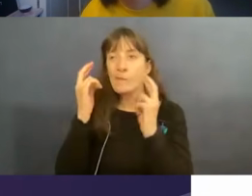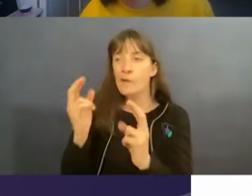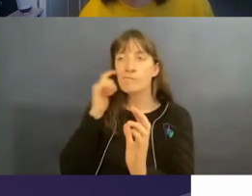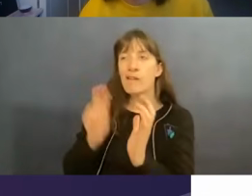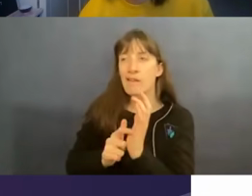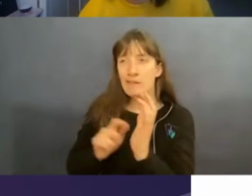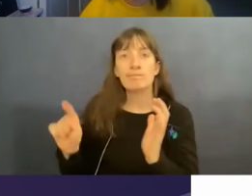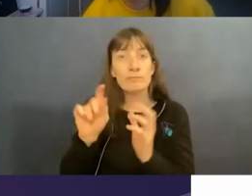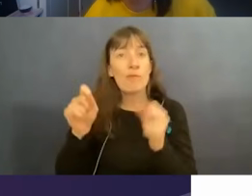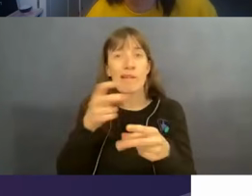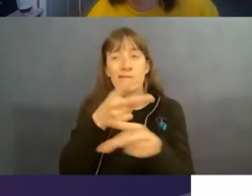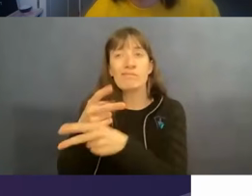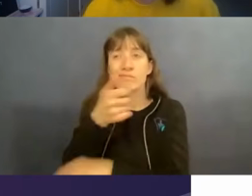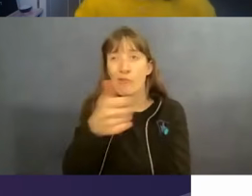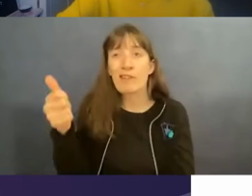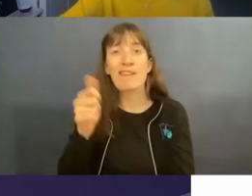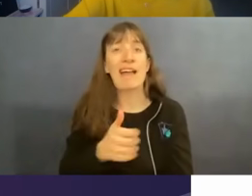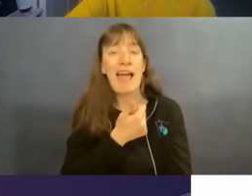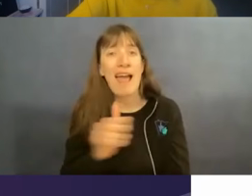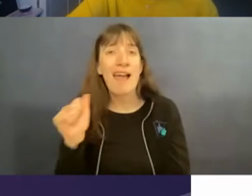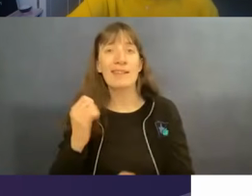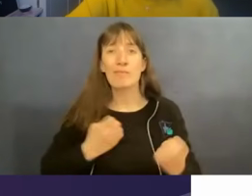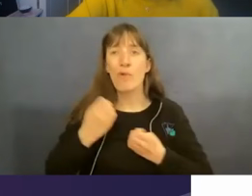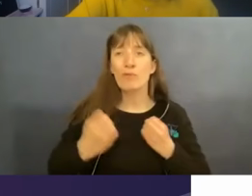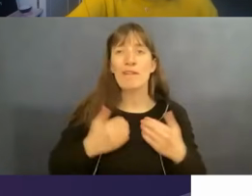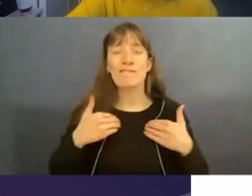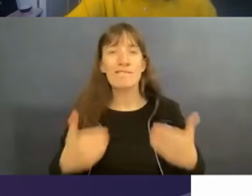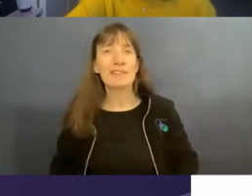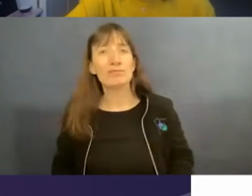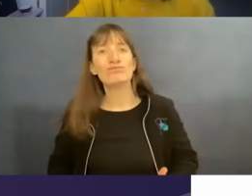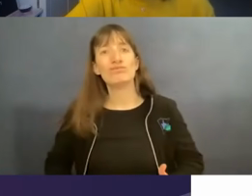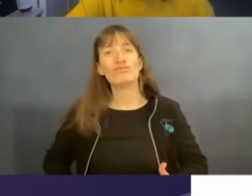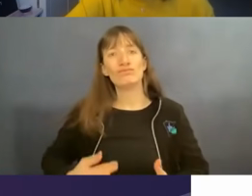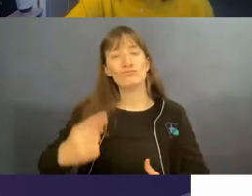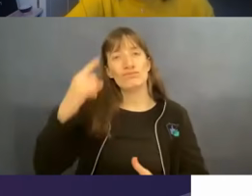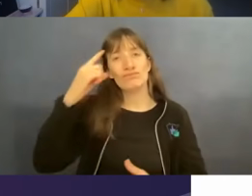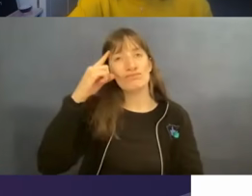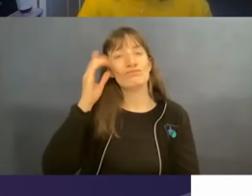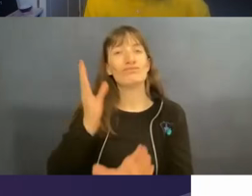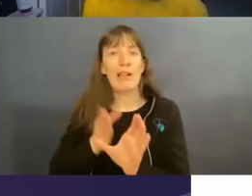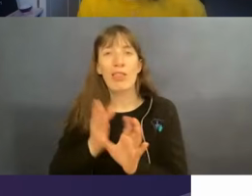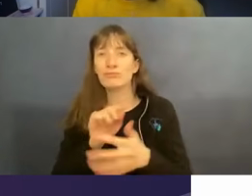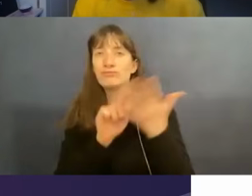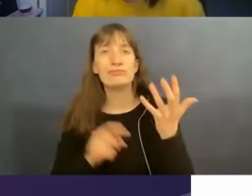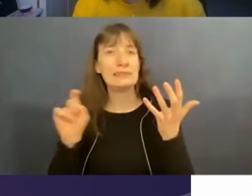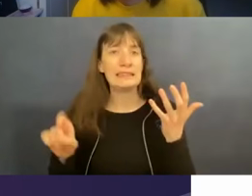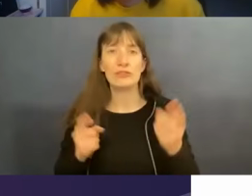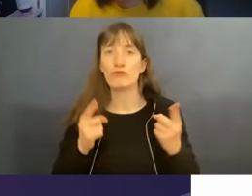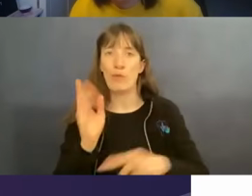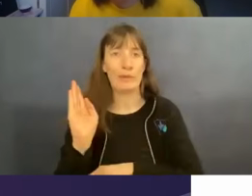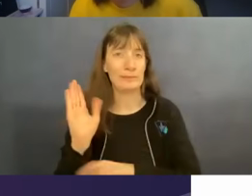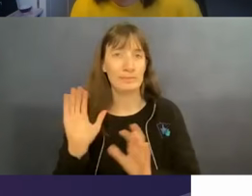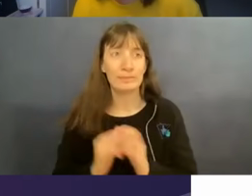you to tend to any of your emotional, physical, and holistic safety, security, and other needs as well too. So we do have